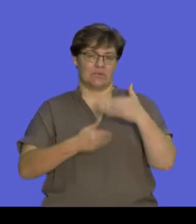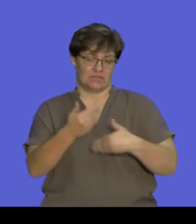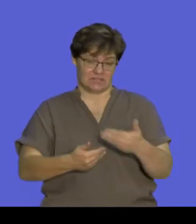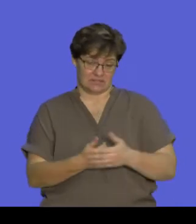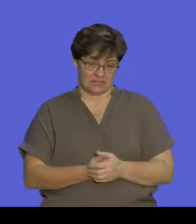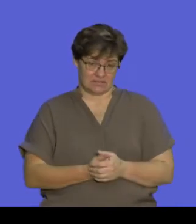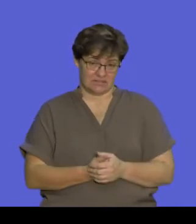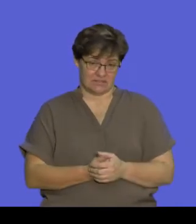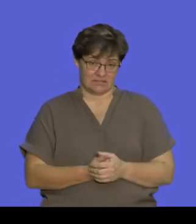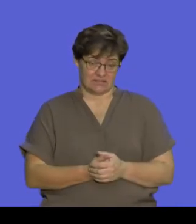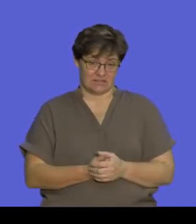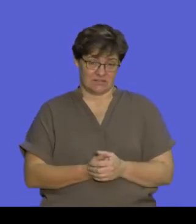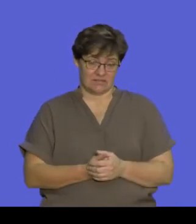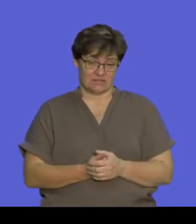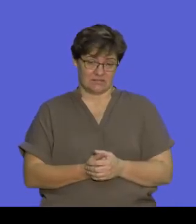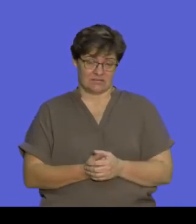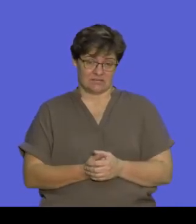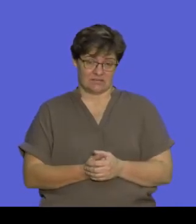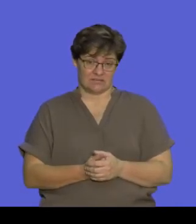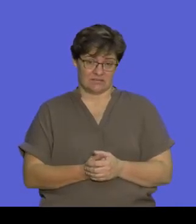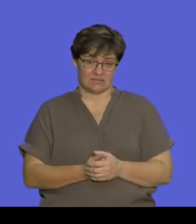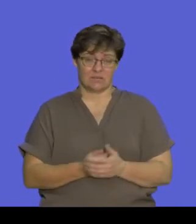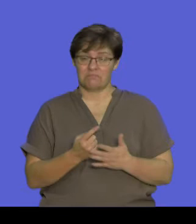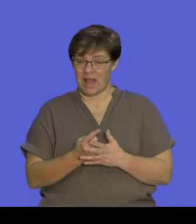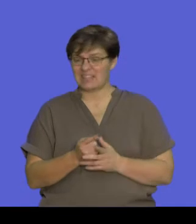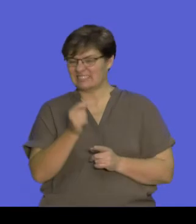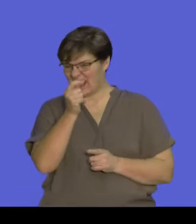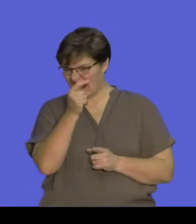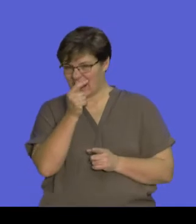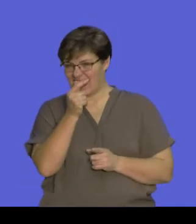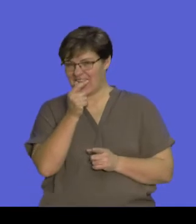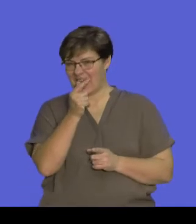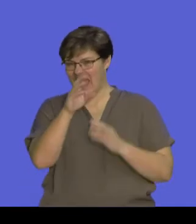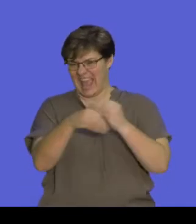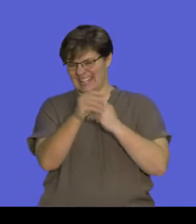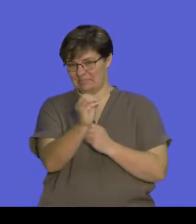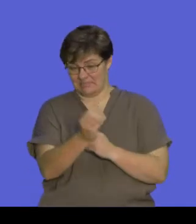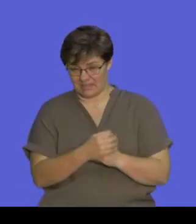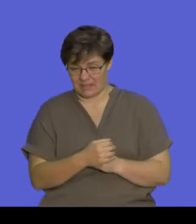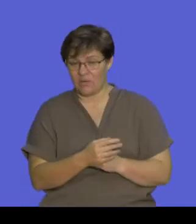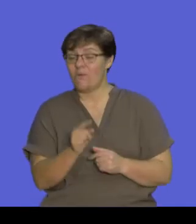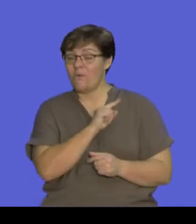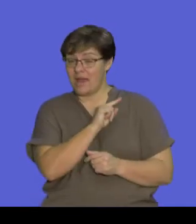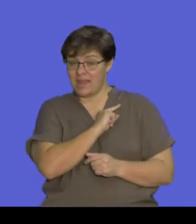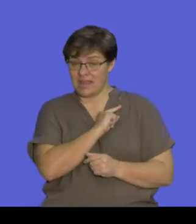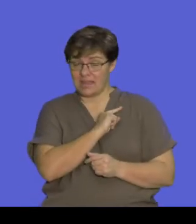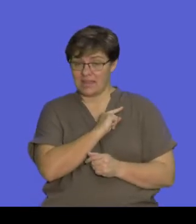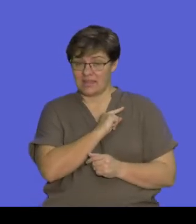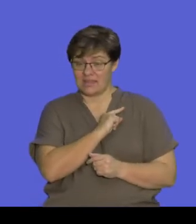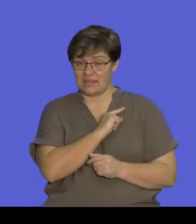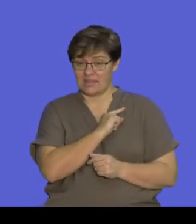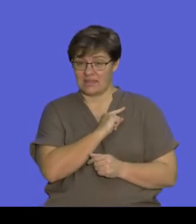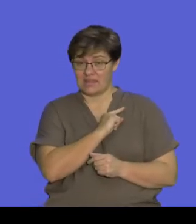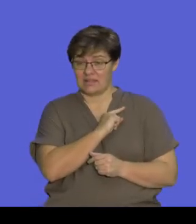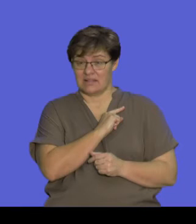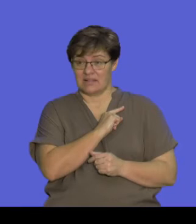But it has a little twist in the tail, because it deals with things that are not. When we deal